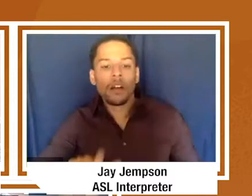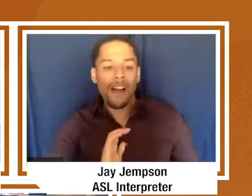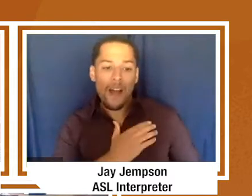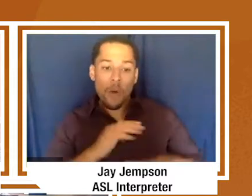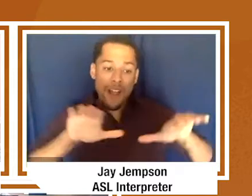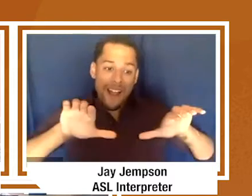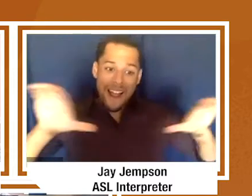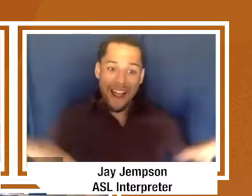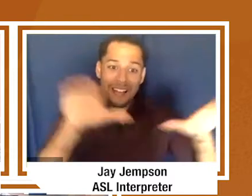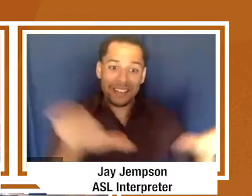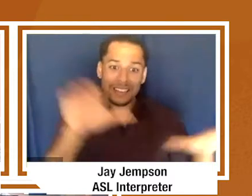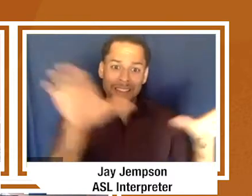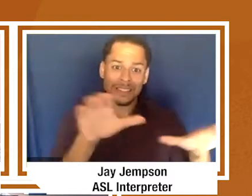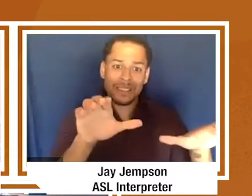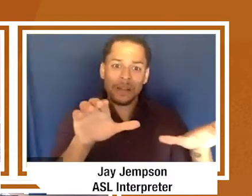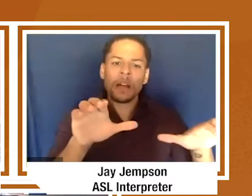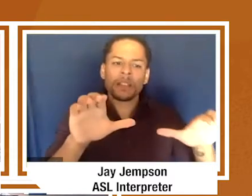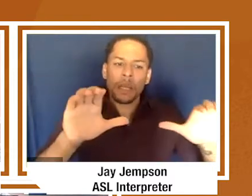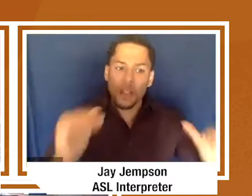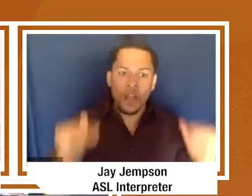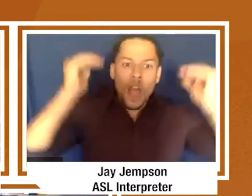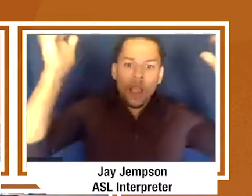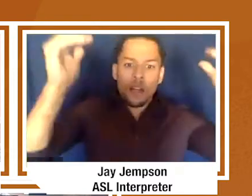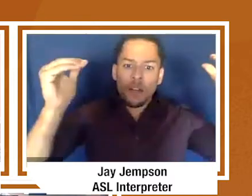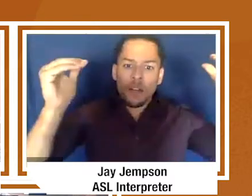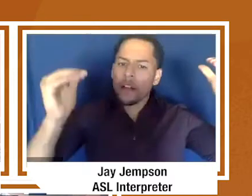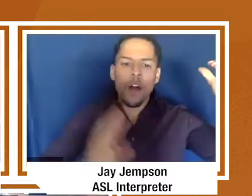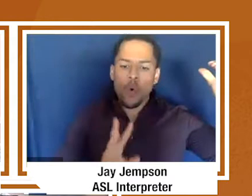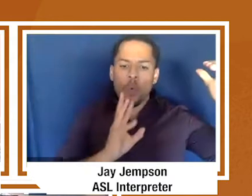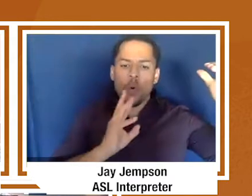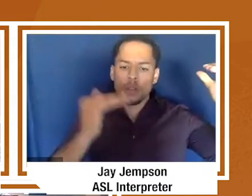actions must speak louder than the words. And the